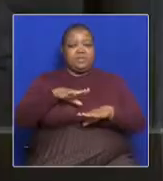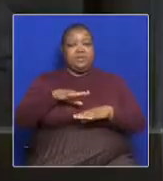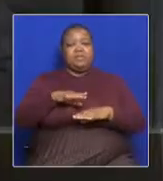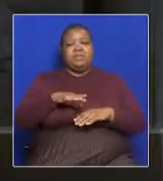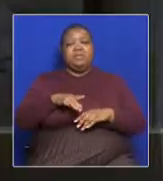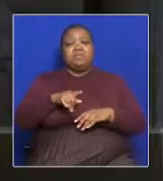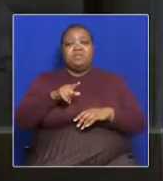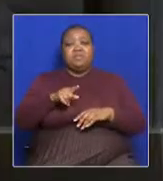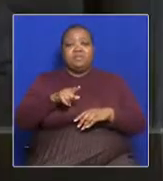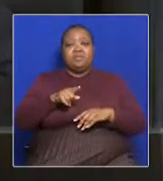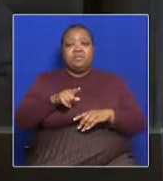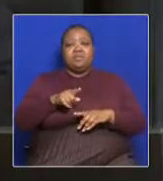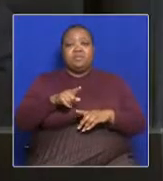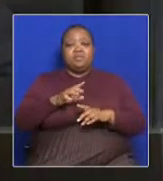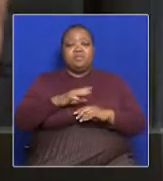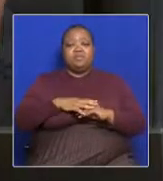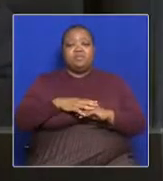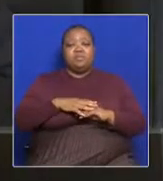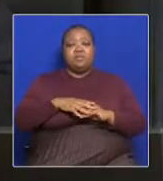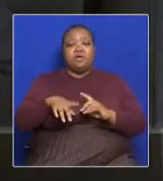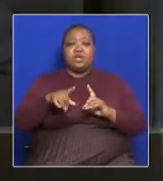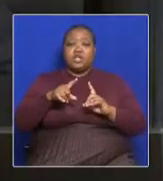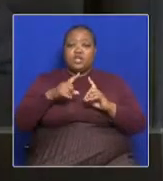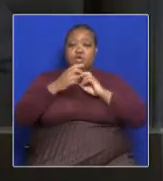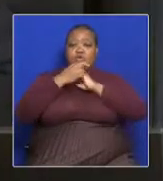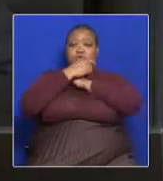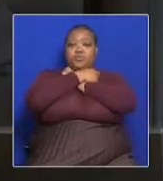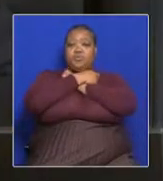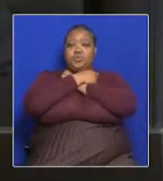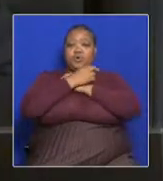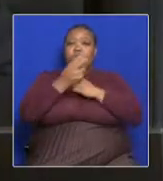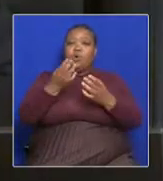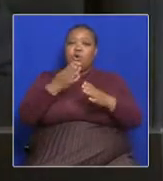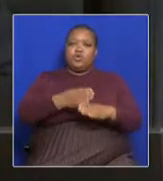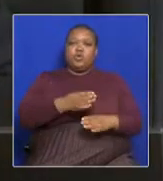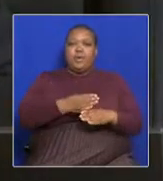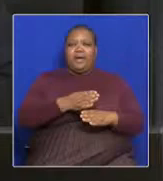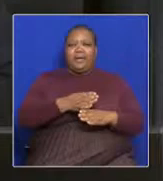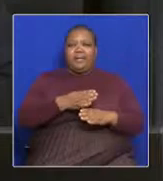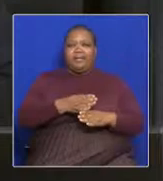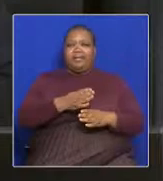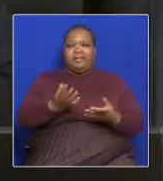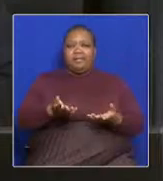it comes to you are off, you're either on duty or you're not, even if it's for that limited